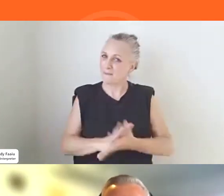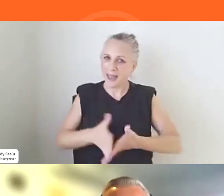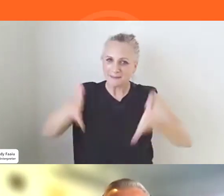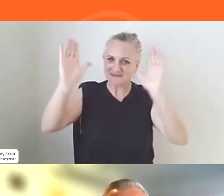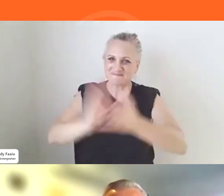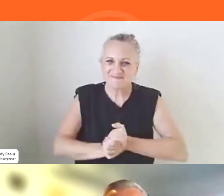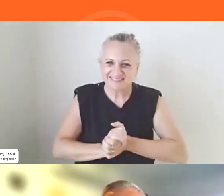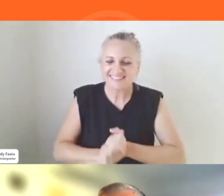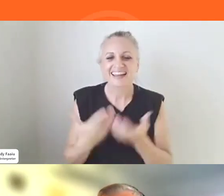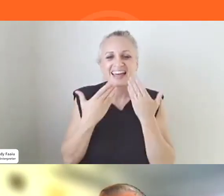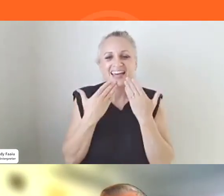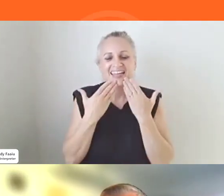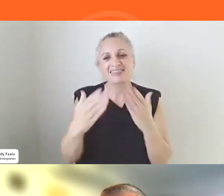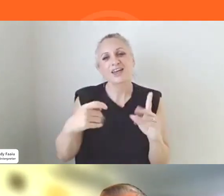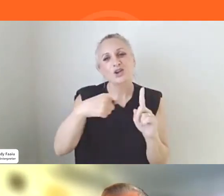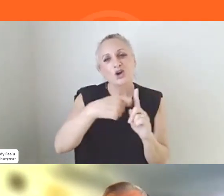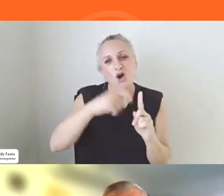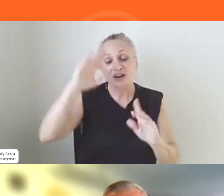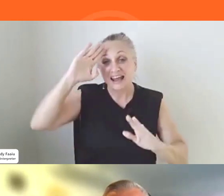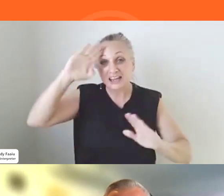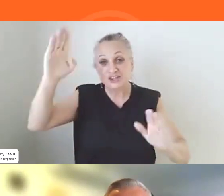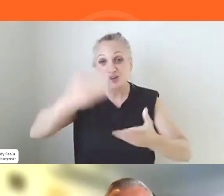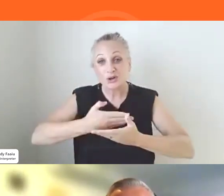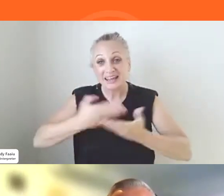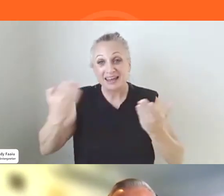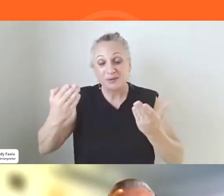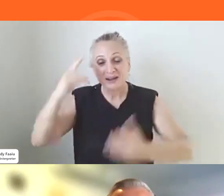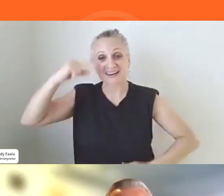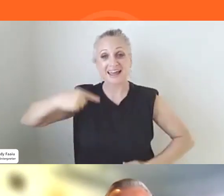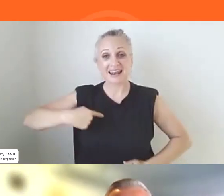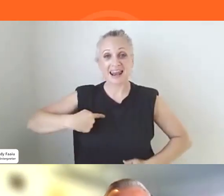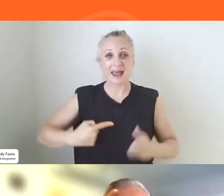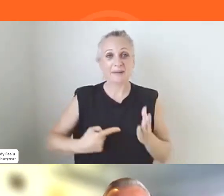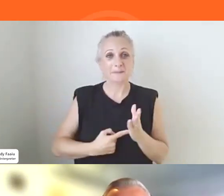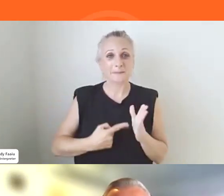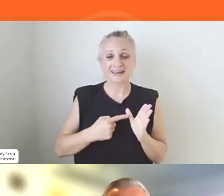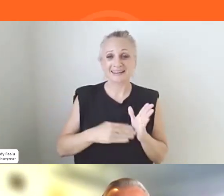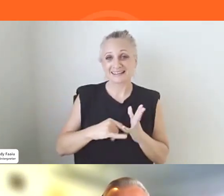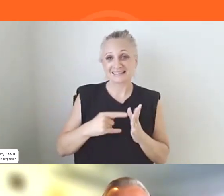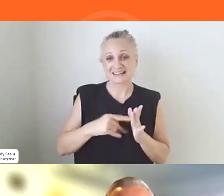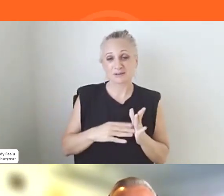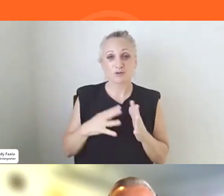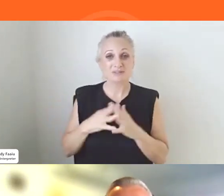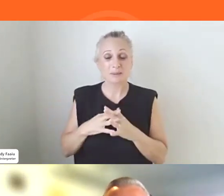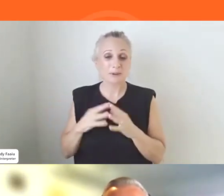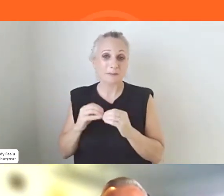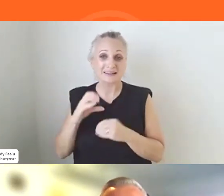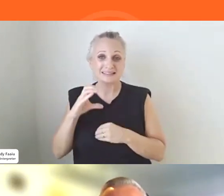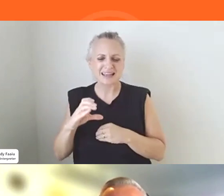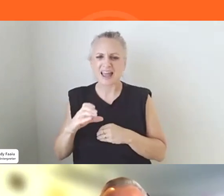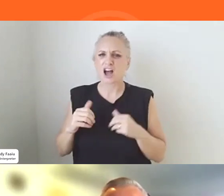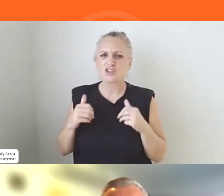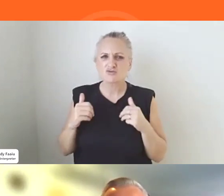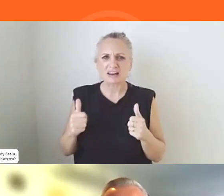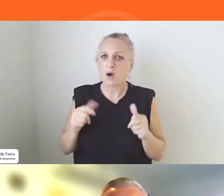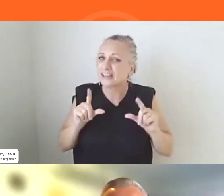Thank you, Corinne, and kia ora, everyone. I'm Tamsin from W3C, and it's great to be on the Doers panel. I believe we're on the